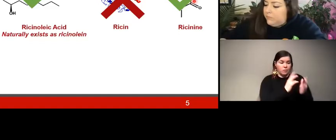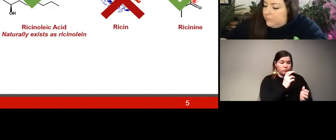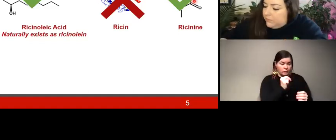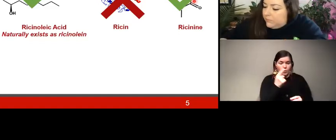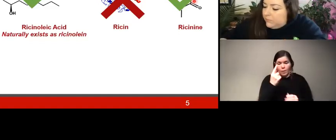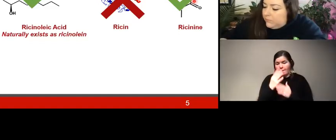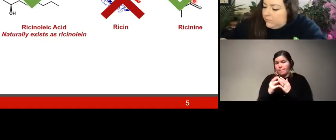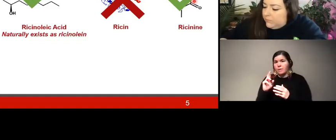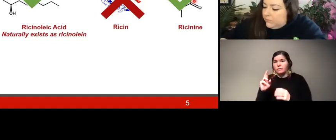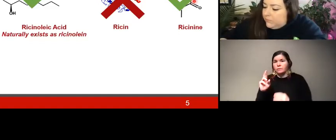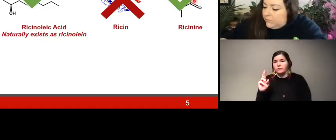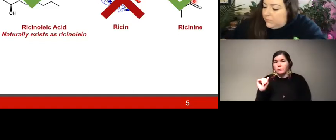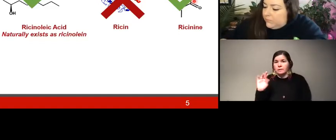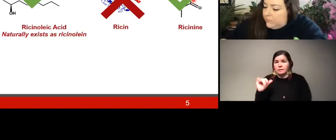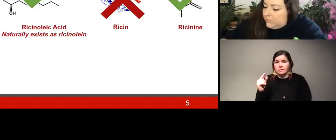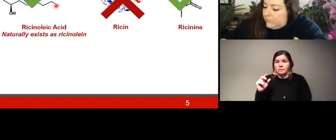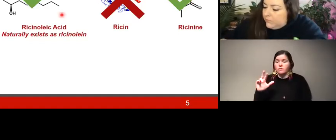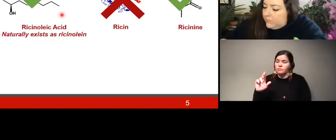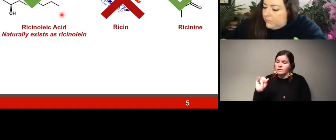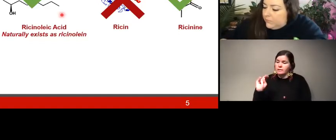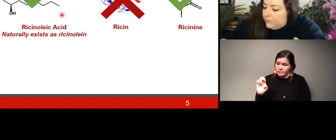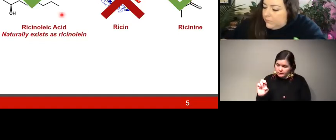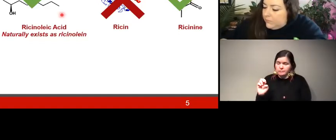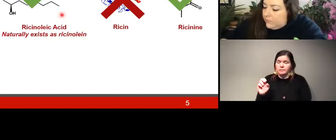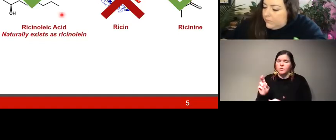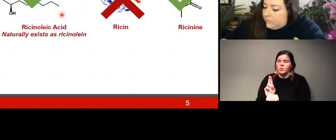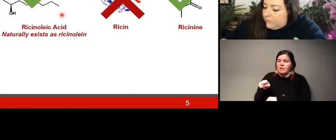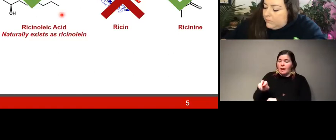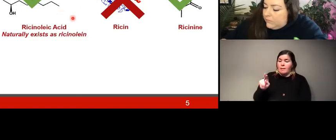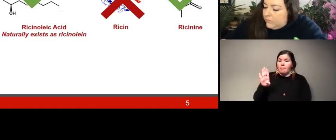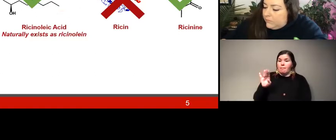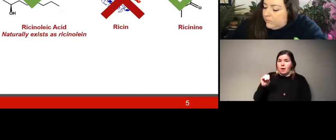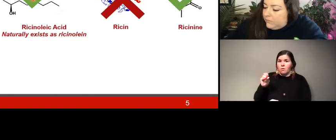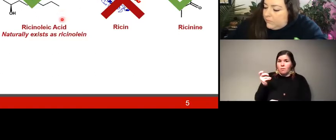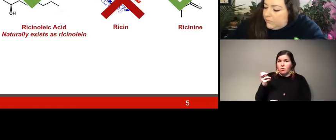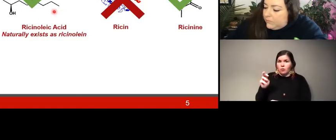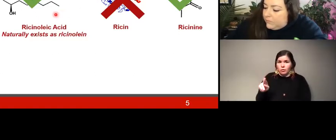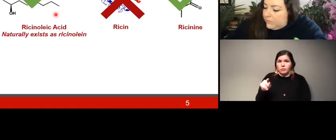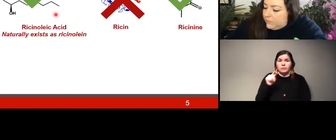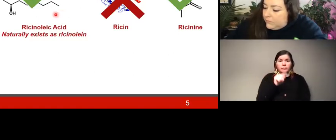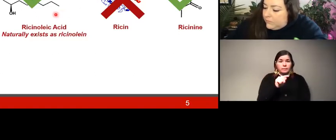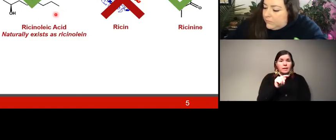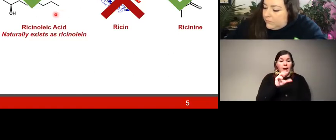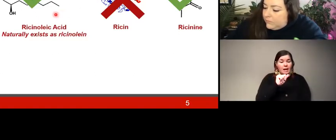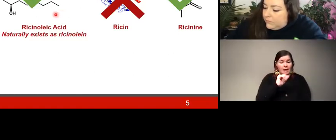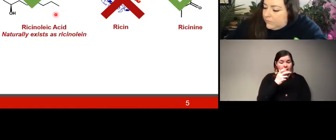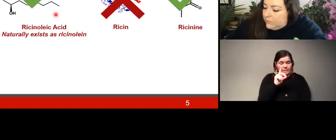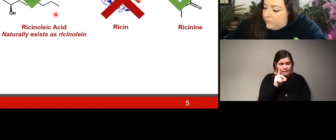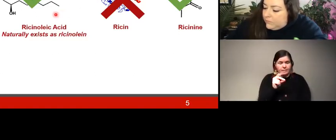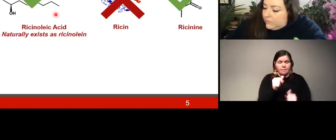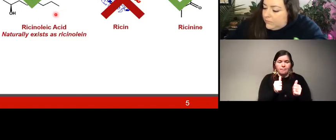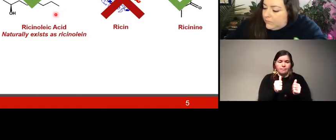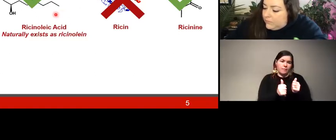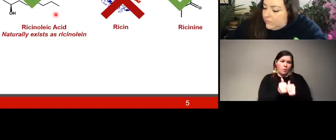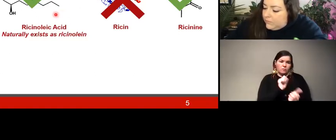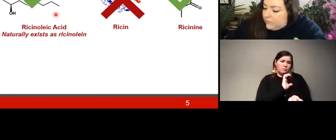part of ricinin. So you can use that as a biomarker. And then this ricinoleic acid is the main component of castor oil, which means